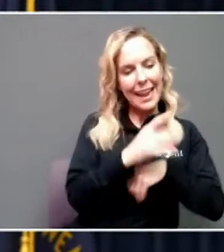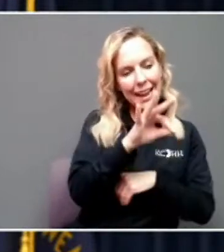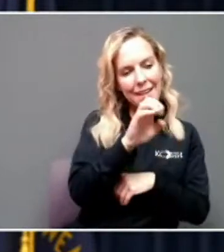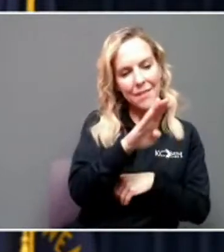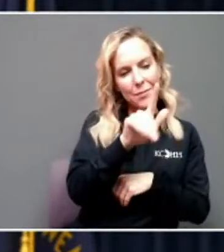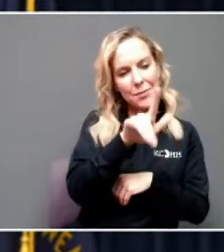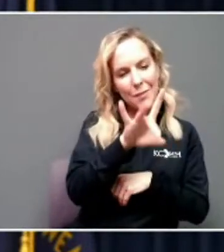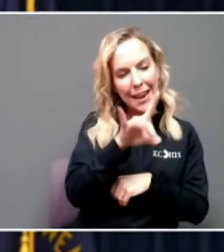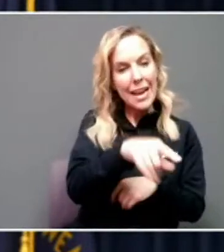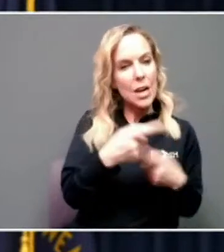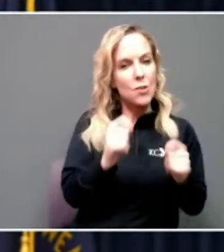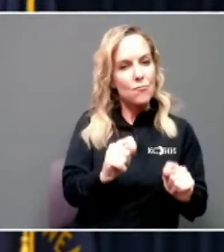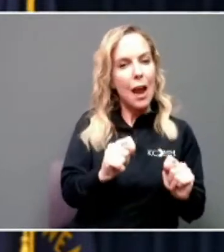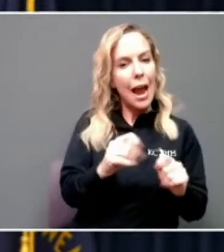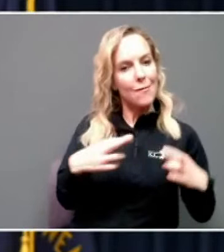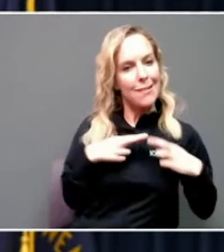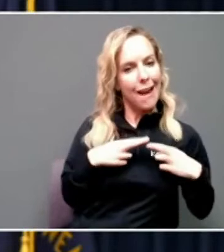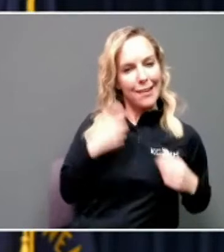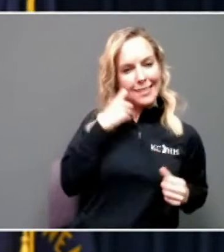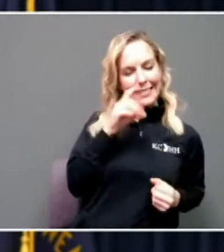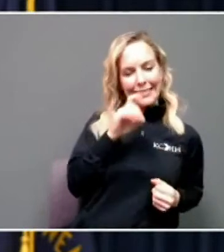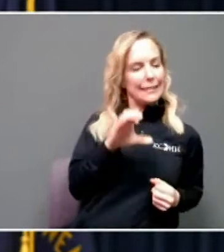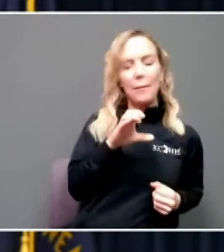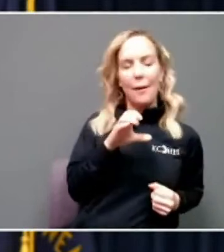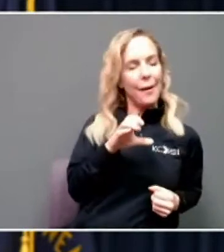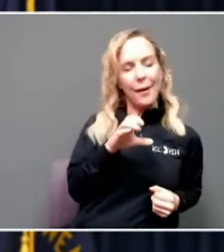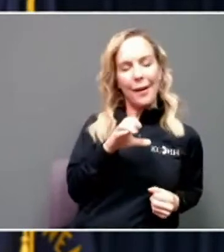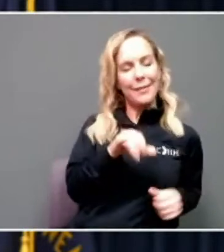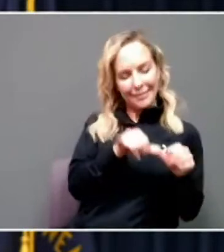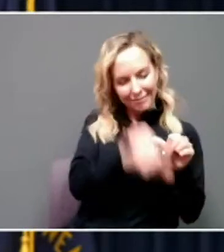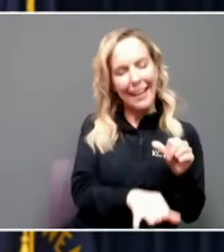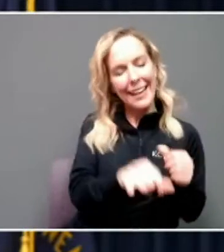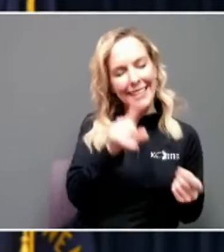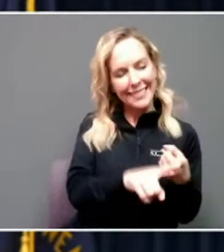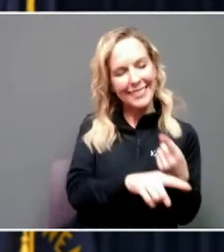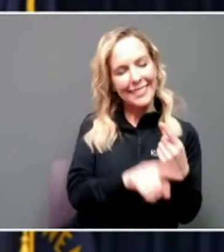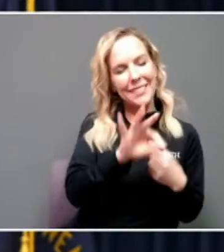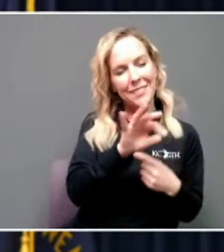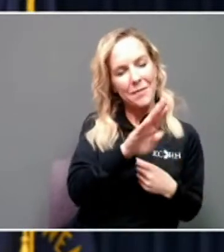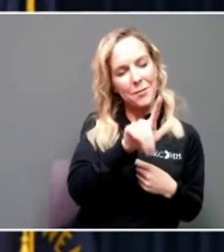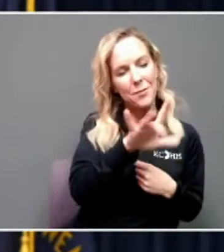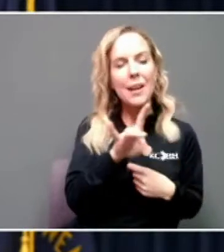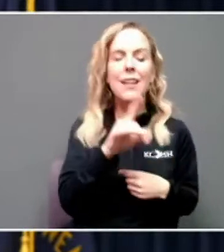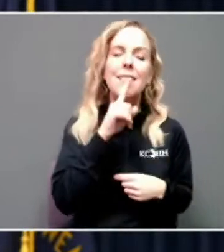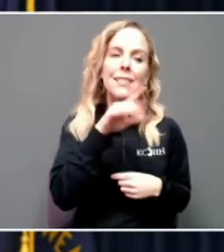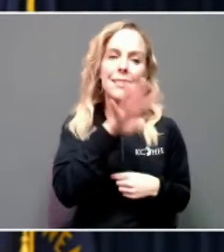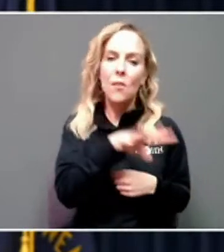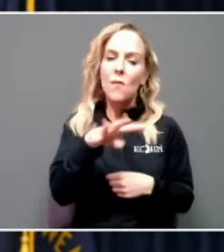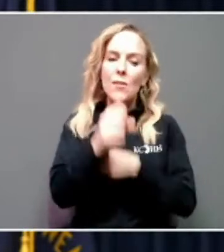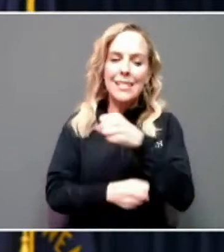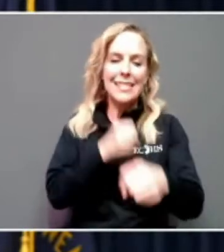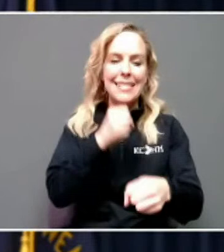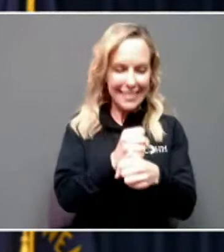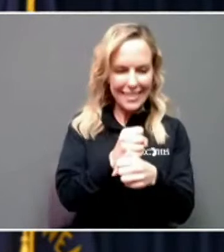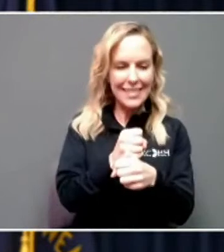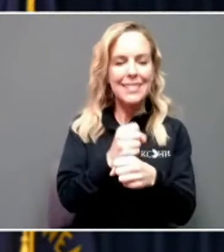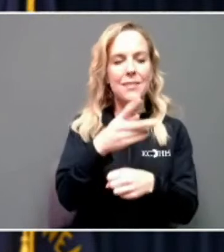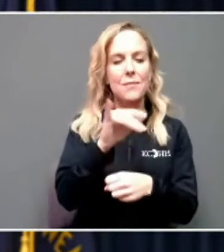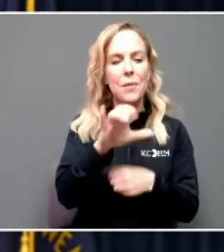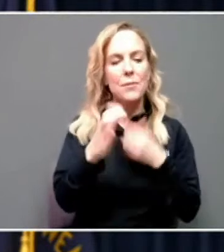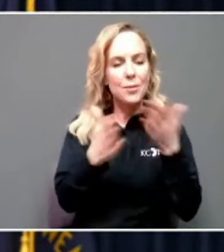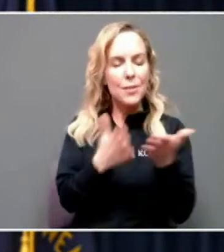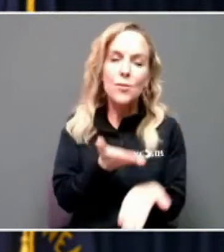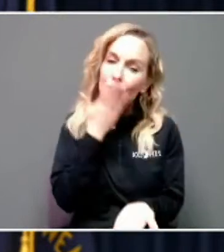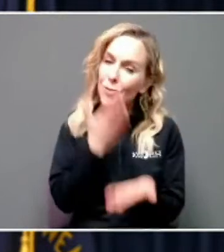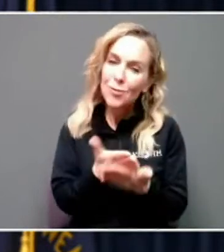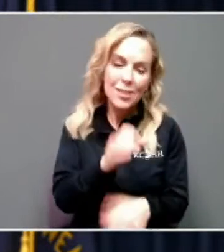retire in December. Michael spent more than 44 years in public service. He has done a great job. He has been a good friend to